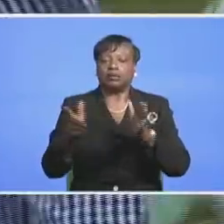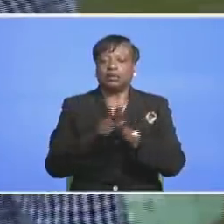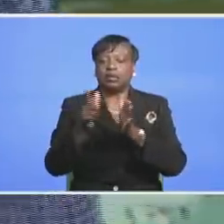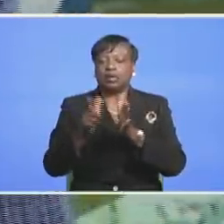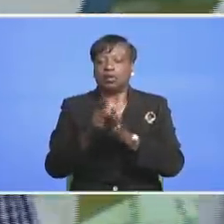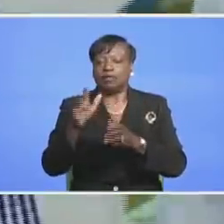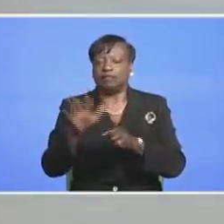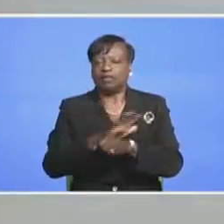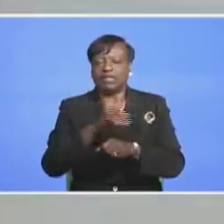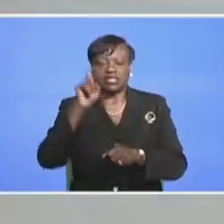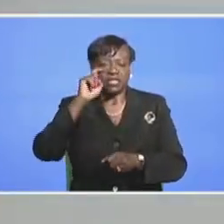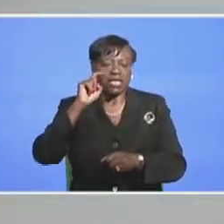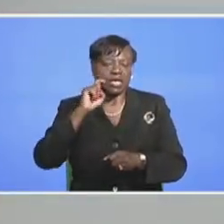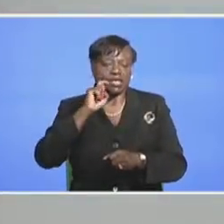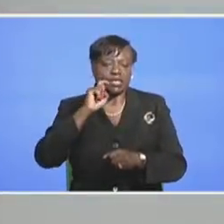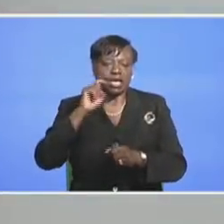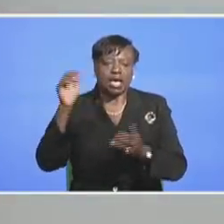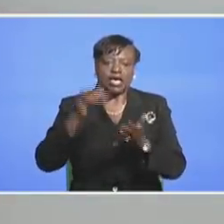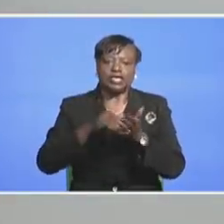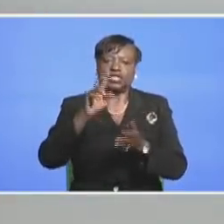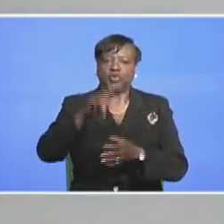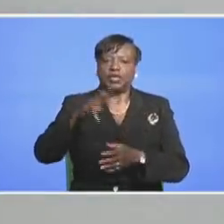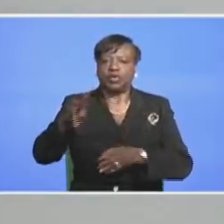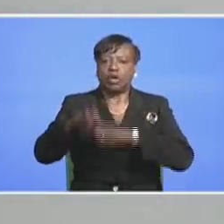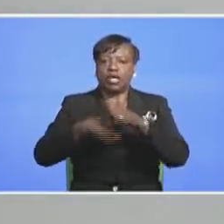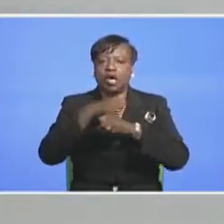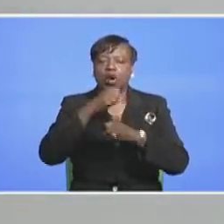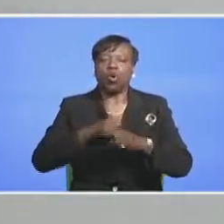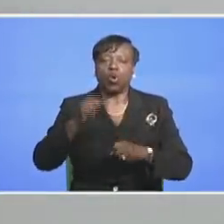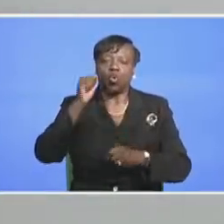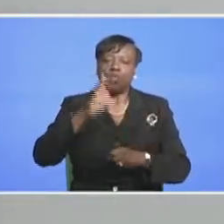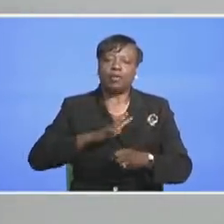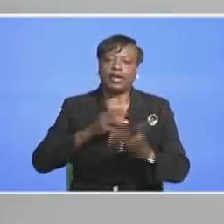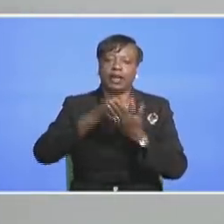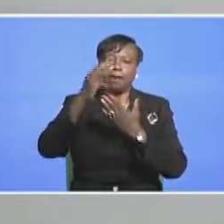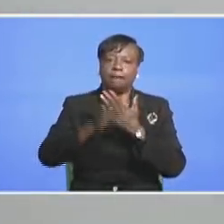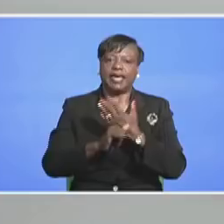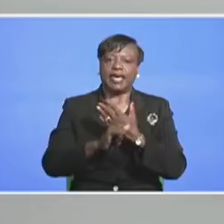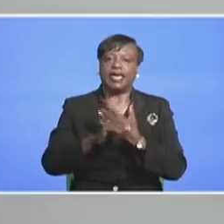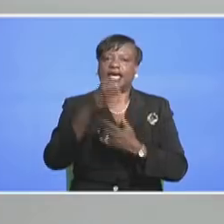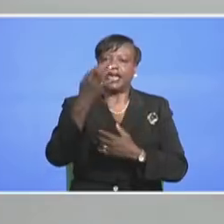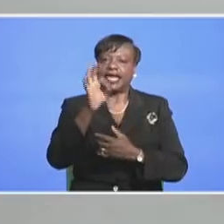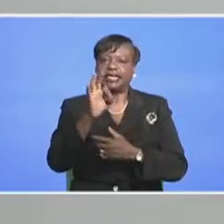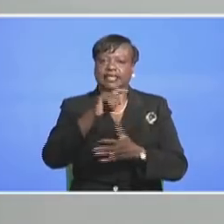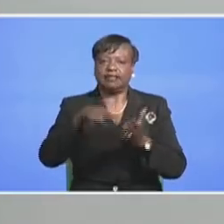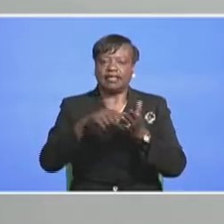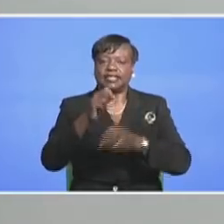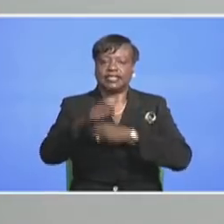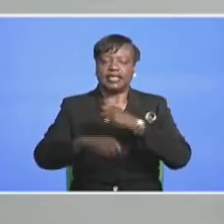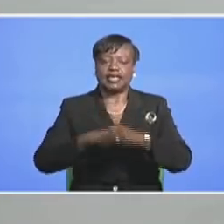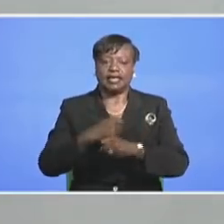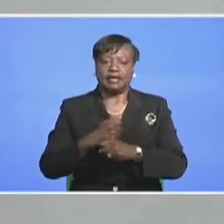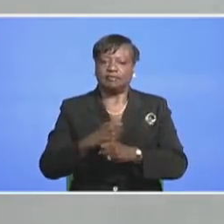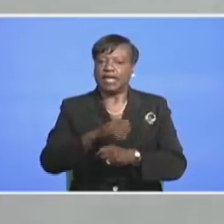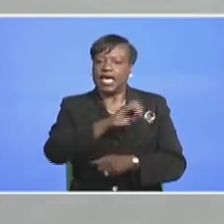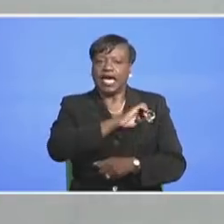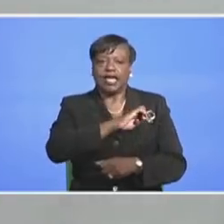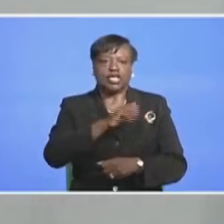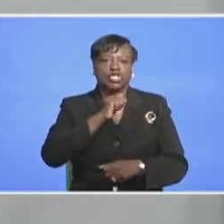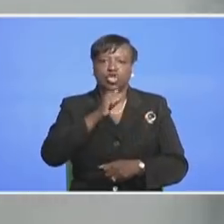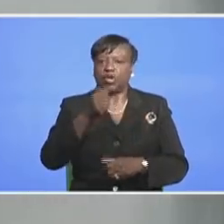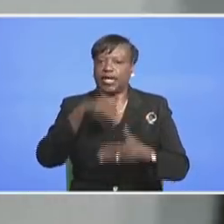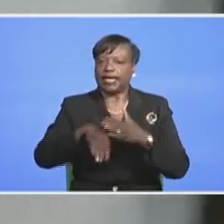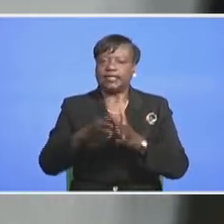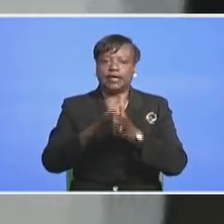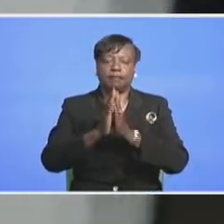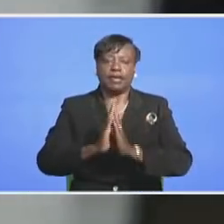or unlawful sex against a 22-year-old woman back in May 19th of this year. Eneas was not required to enter a plea to the charge